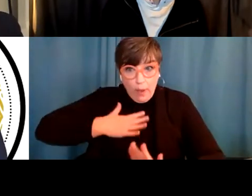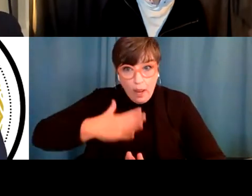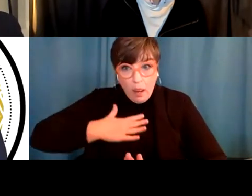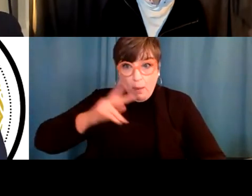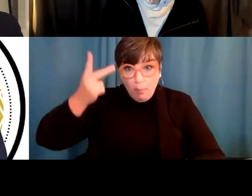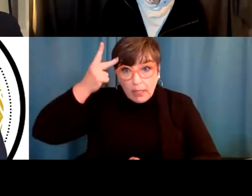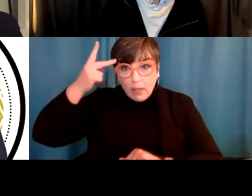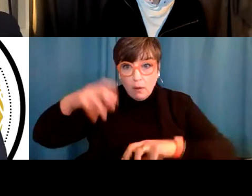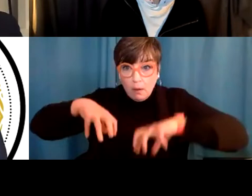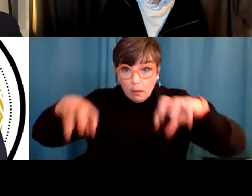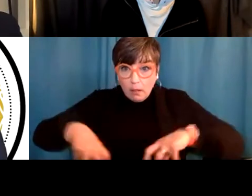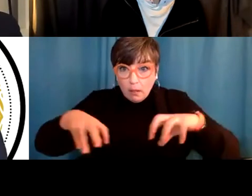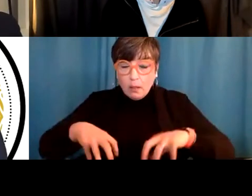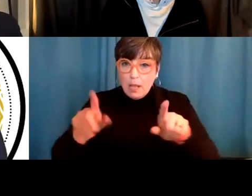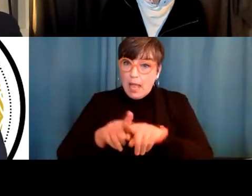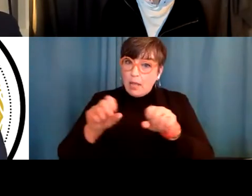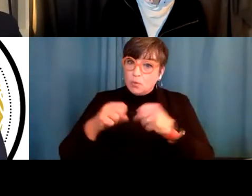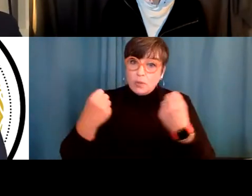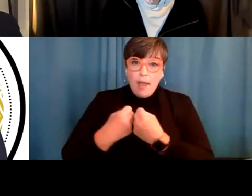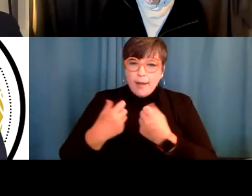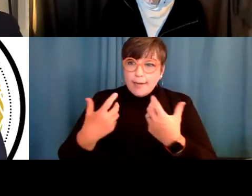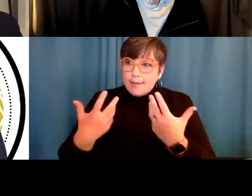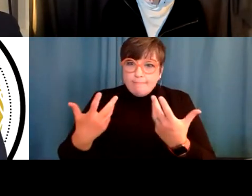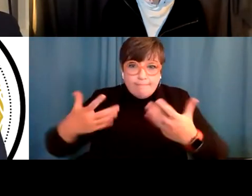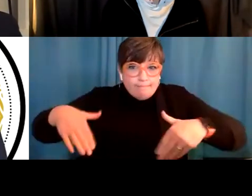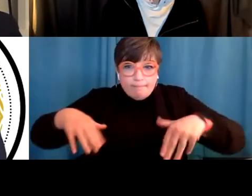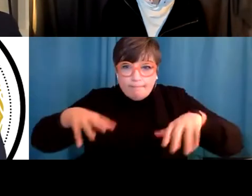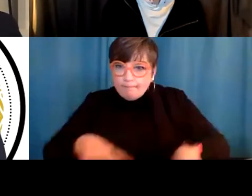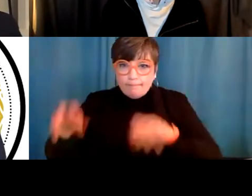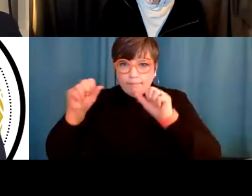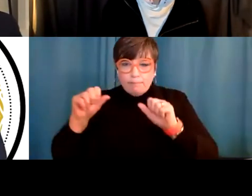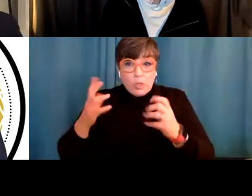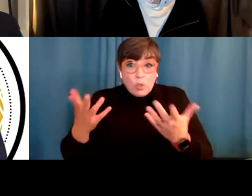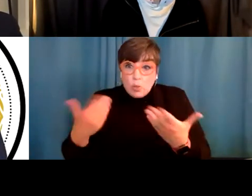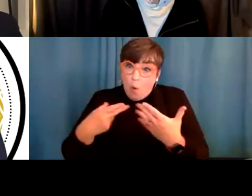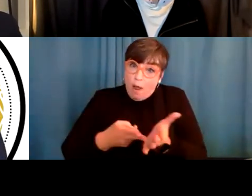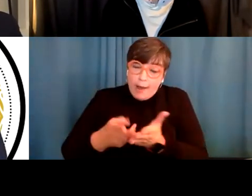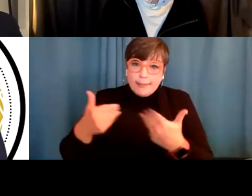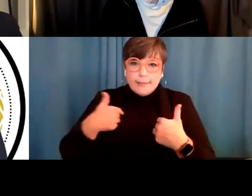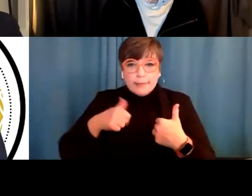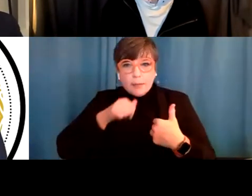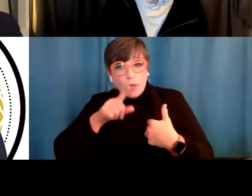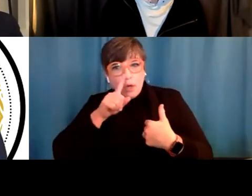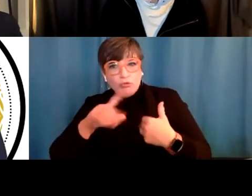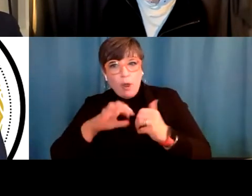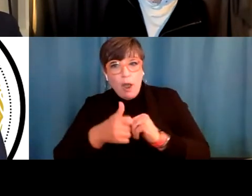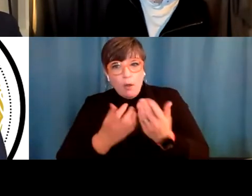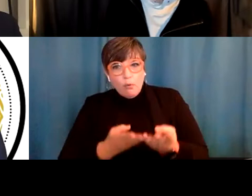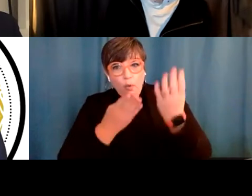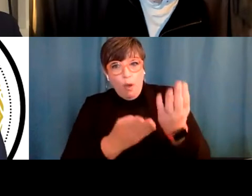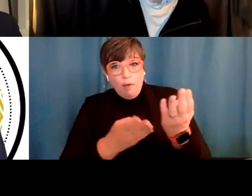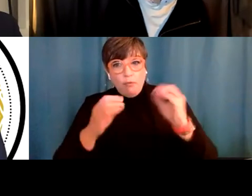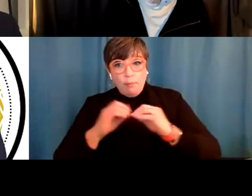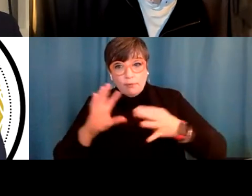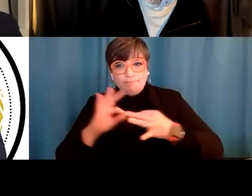about it. So I don't have any, mm-hmm. I don't have any hope for optimism to offer, other than the fact